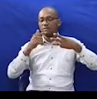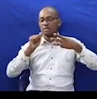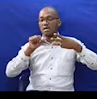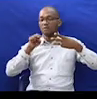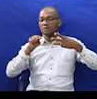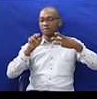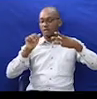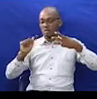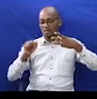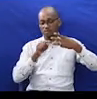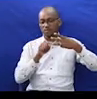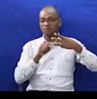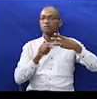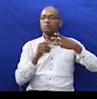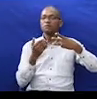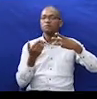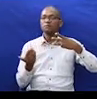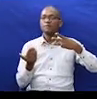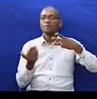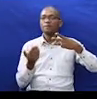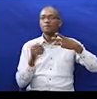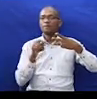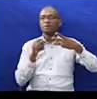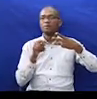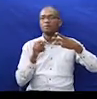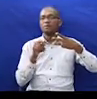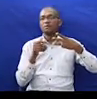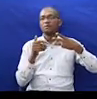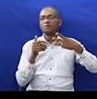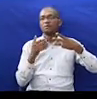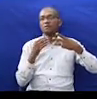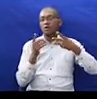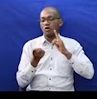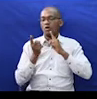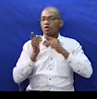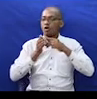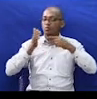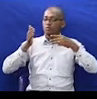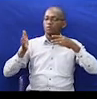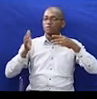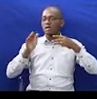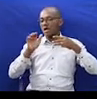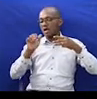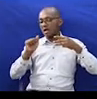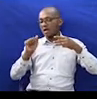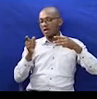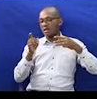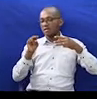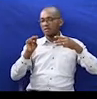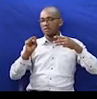A, simple tan A, where tangent is the ratio of opposite over adjacent,